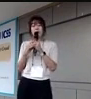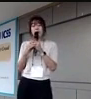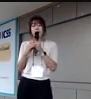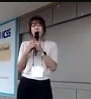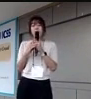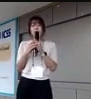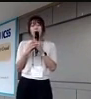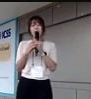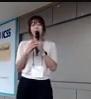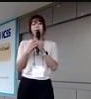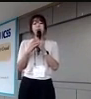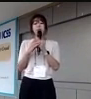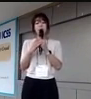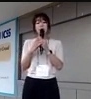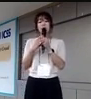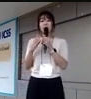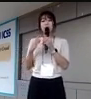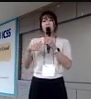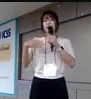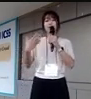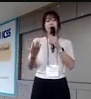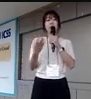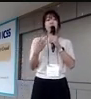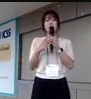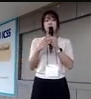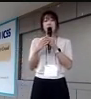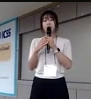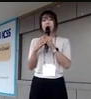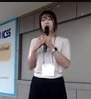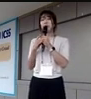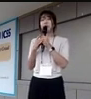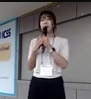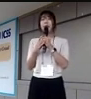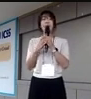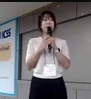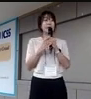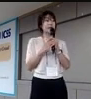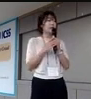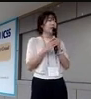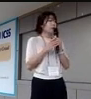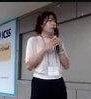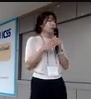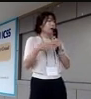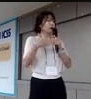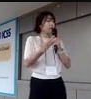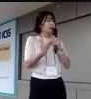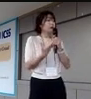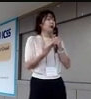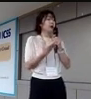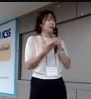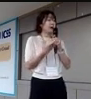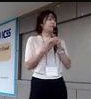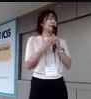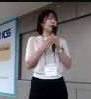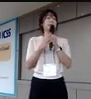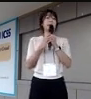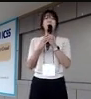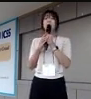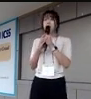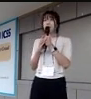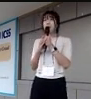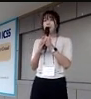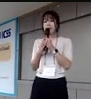is that they have been implemented for phenomena such as feature agreement and binding, which are very abstract aspects